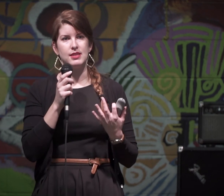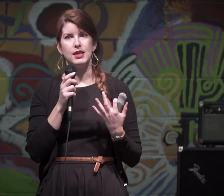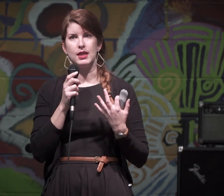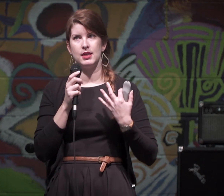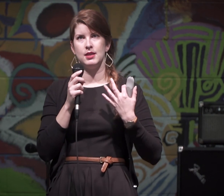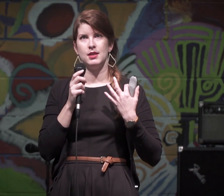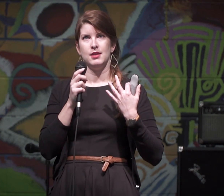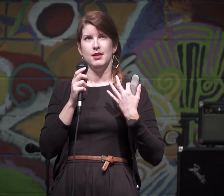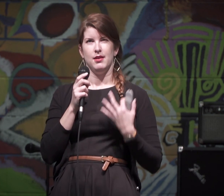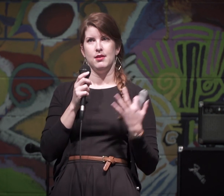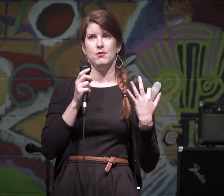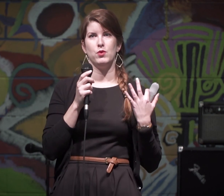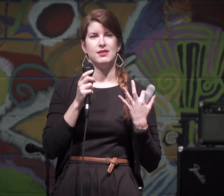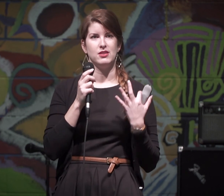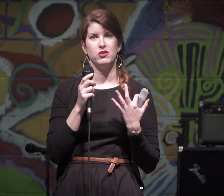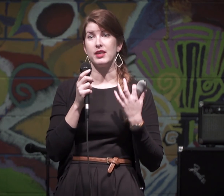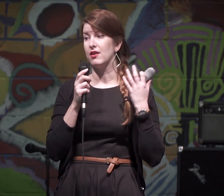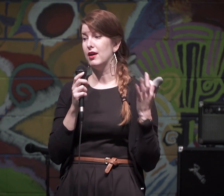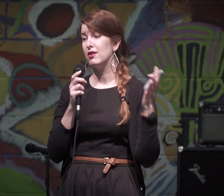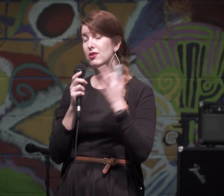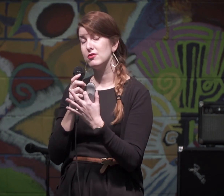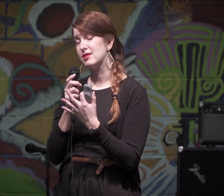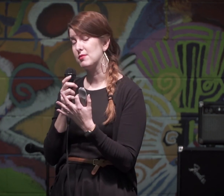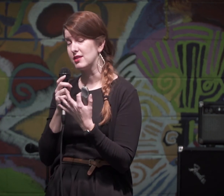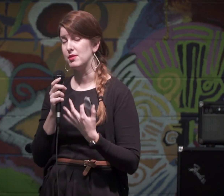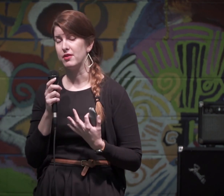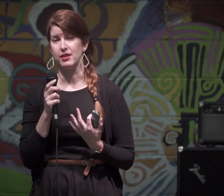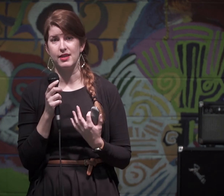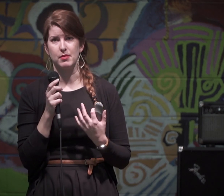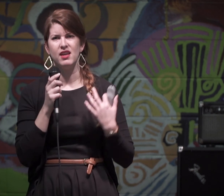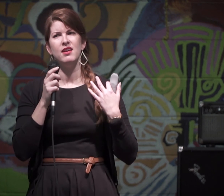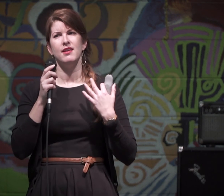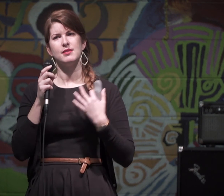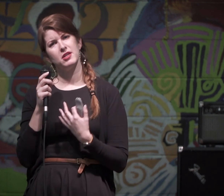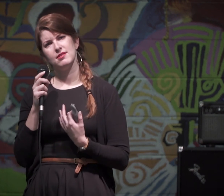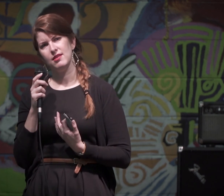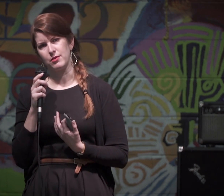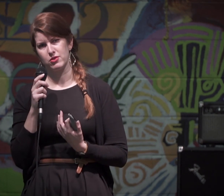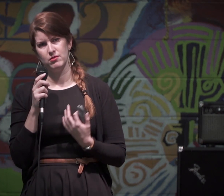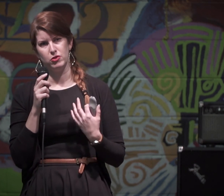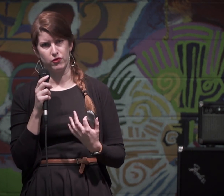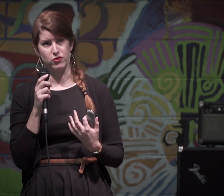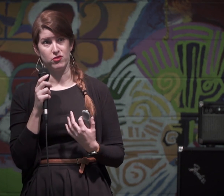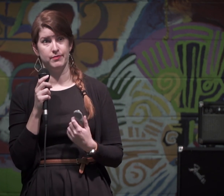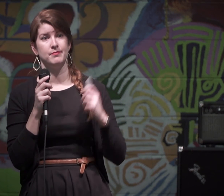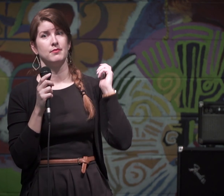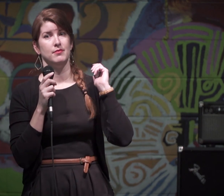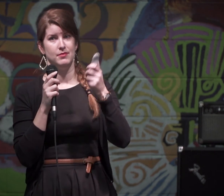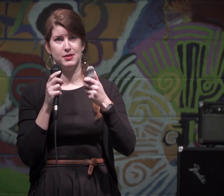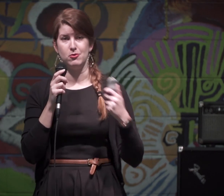incredible to see what's that doing. Now, along those same lines, people often ask me, is American Sign Language